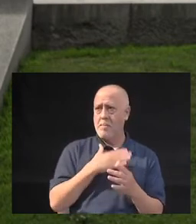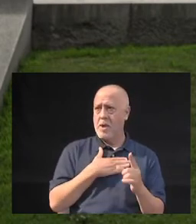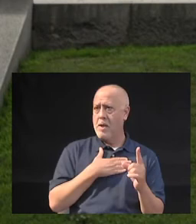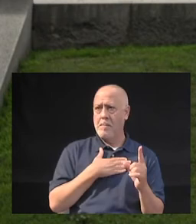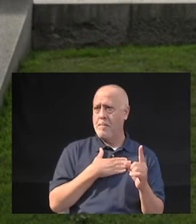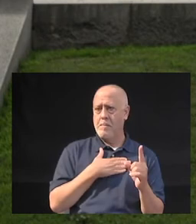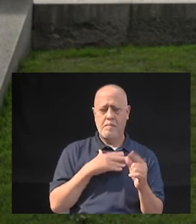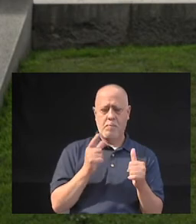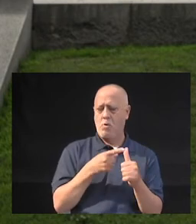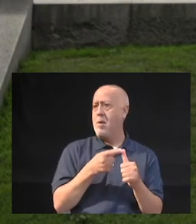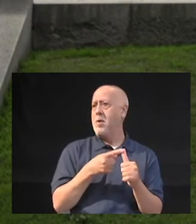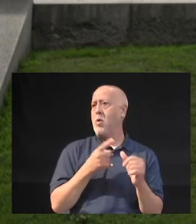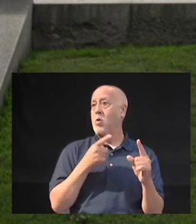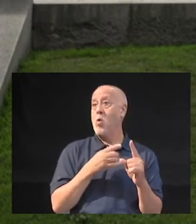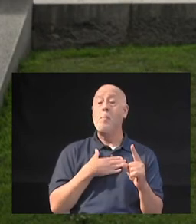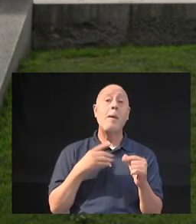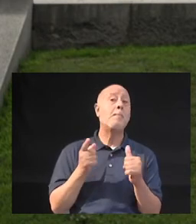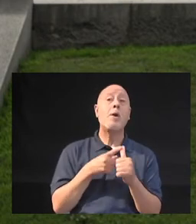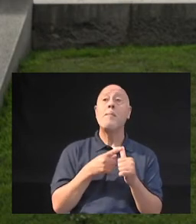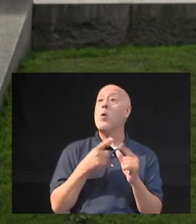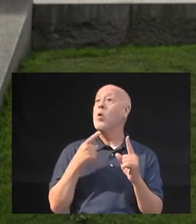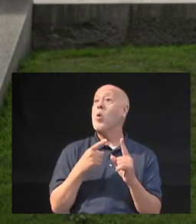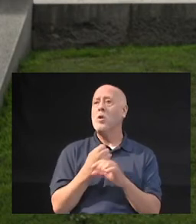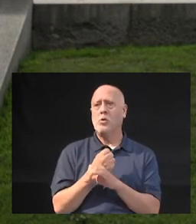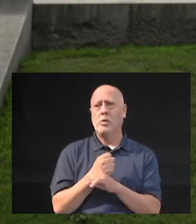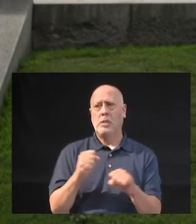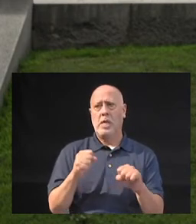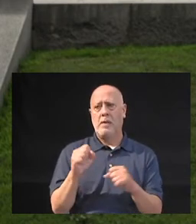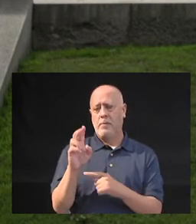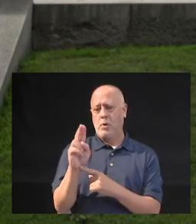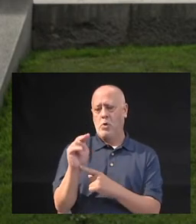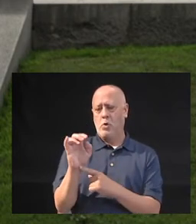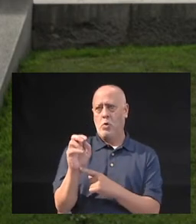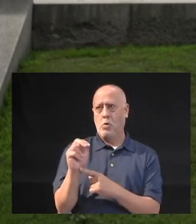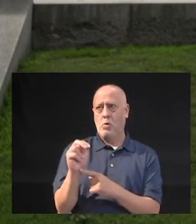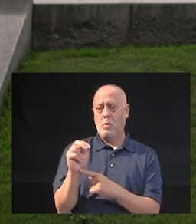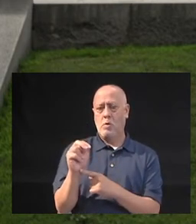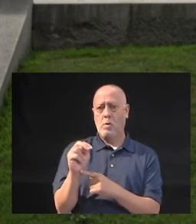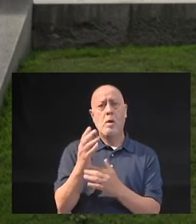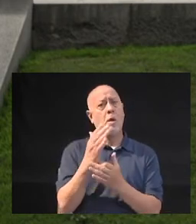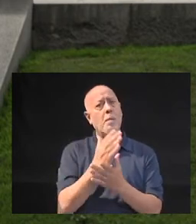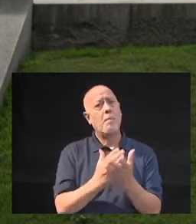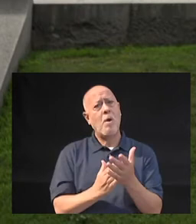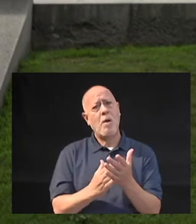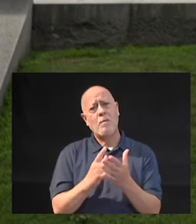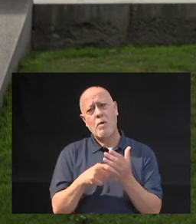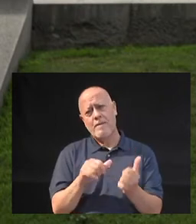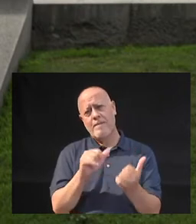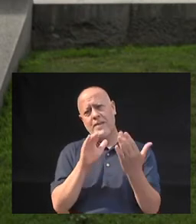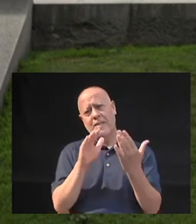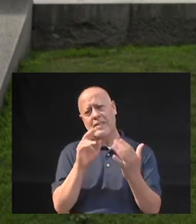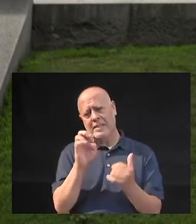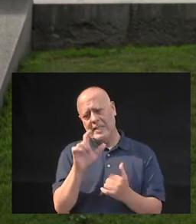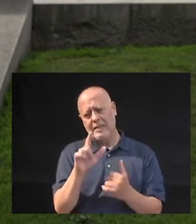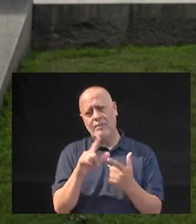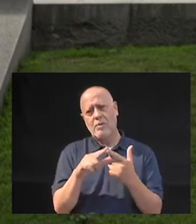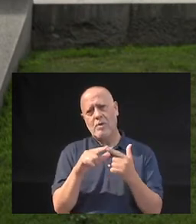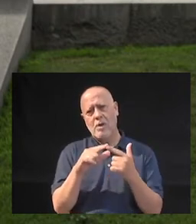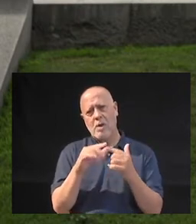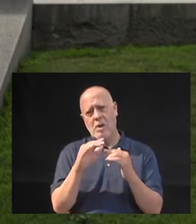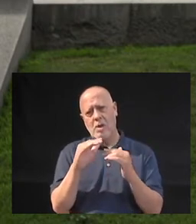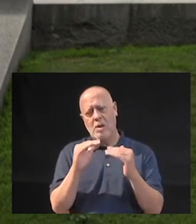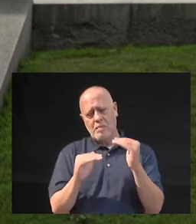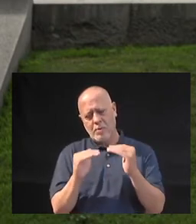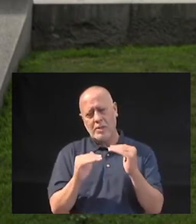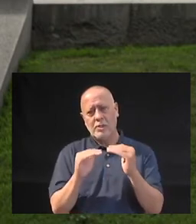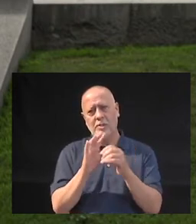goal. My primary goal is to save the Union. And part of what facing evil, injustice, and oppression does is it helps